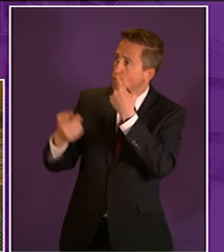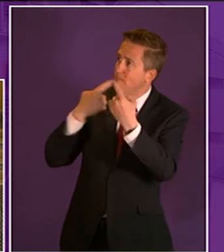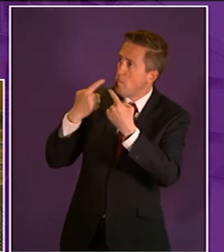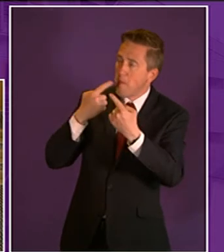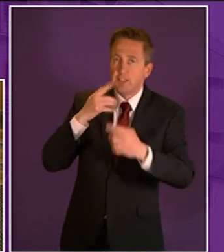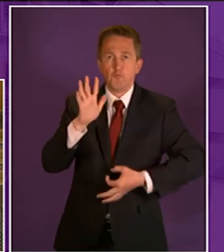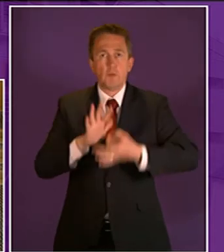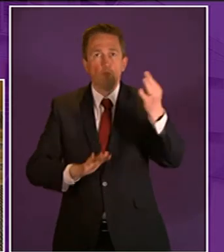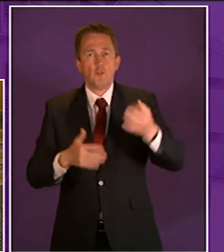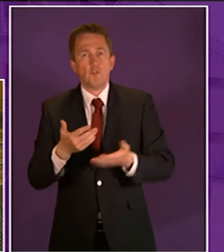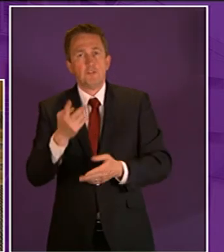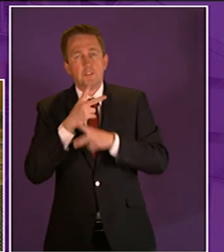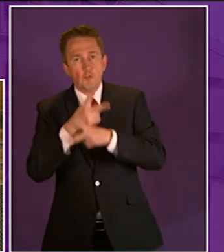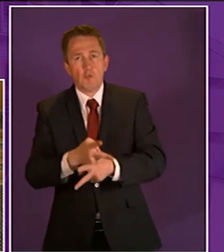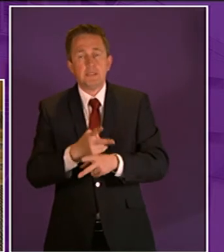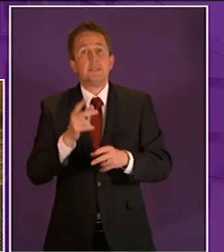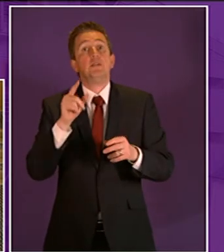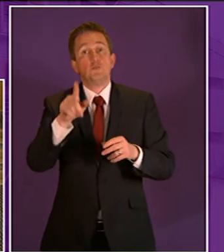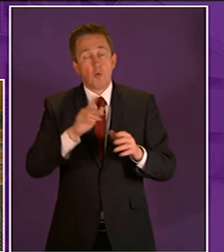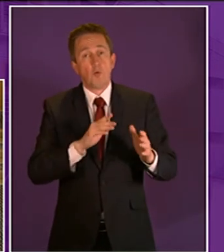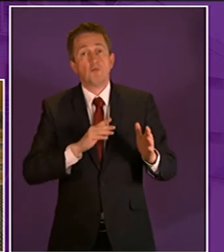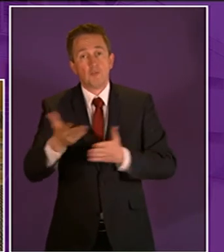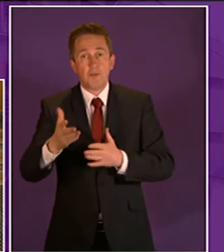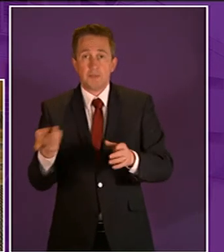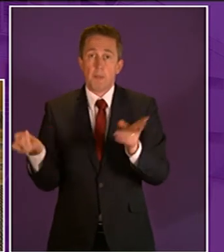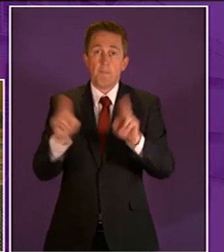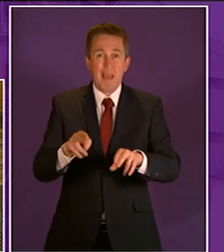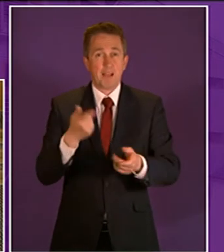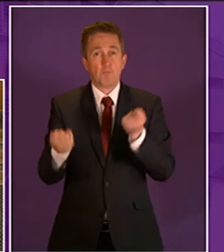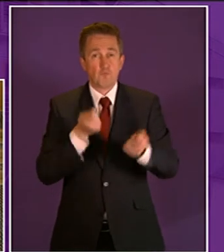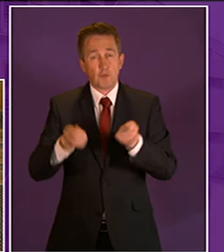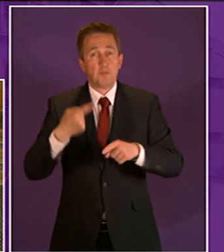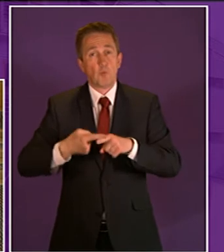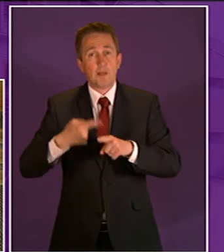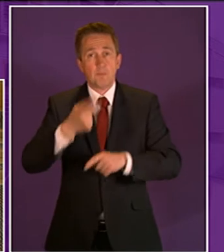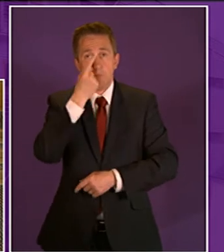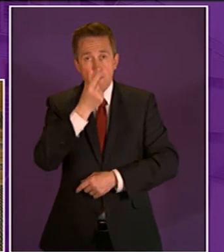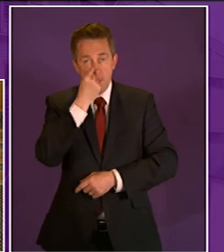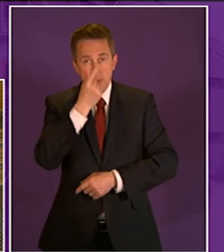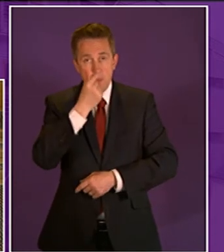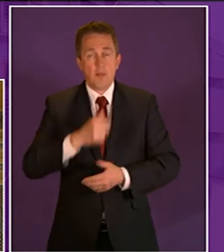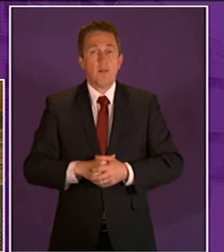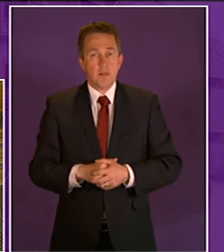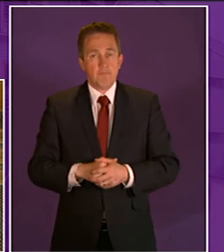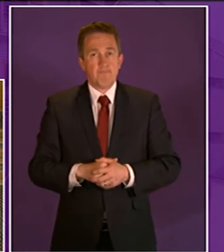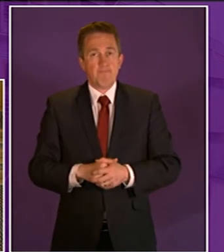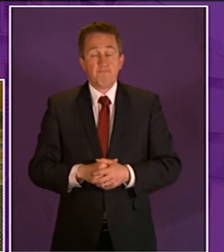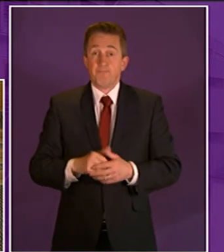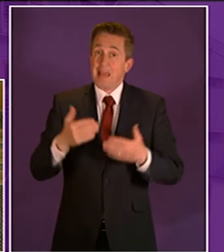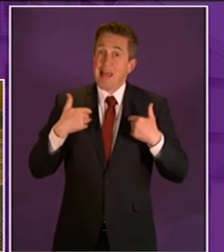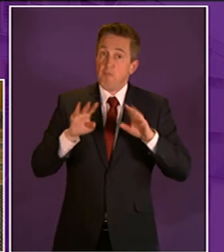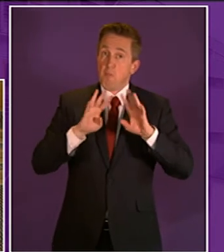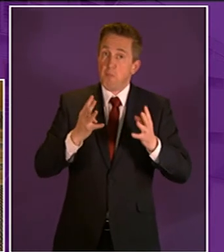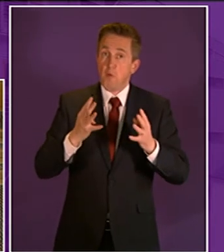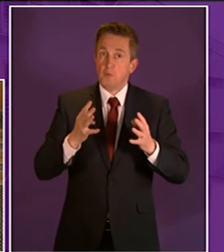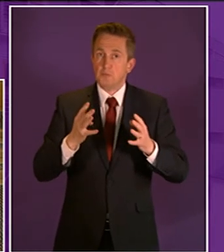place so that services are available to the public as quickly as possible. There will, however, still remain ongoing work by boards to ensure that